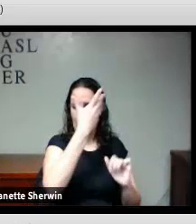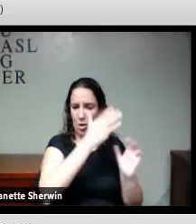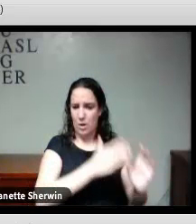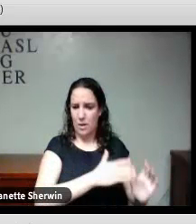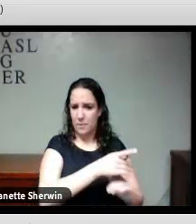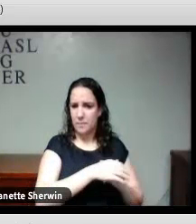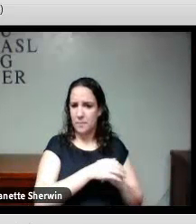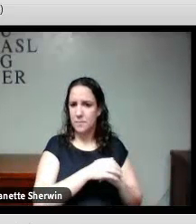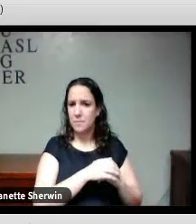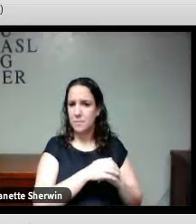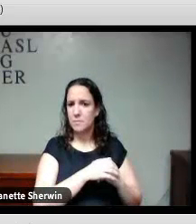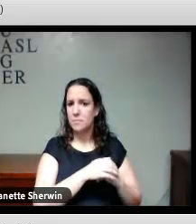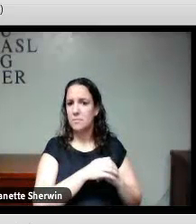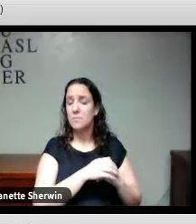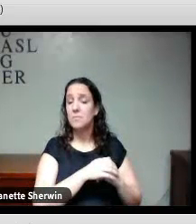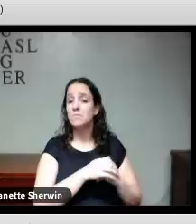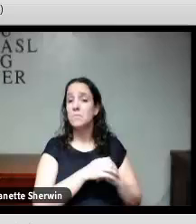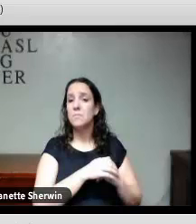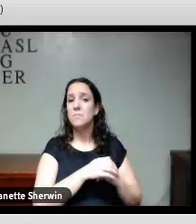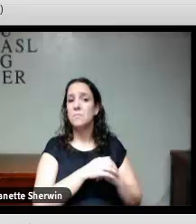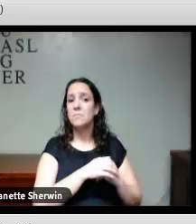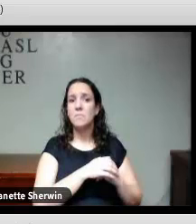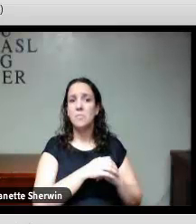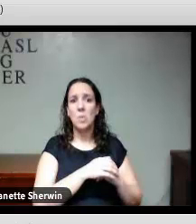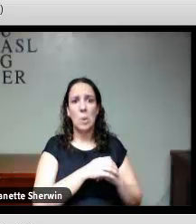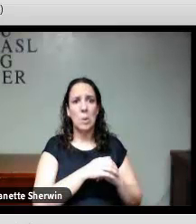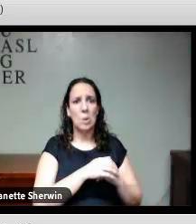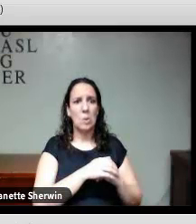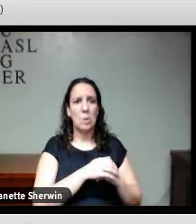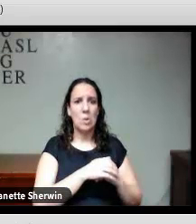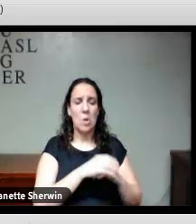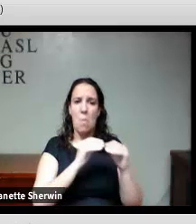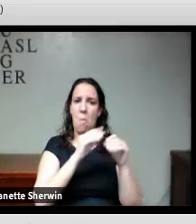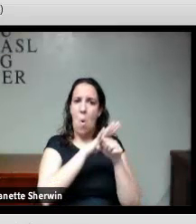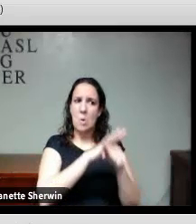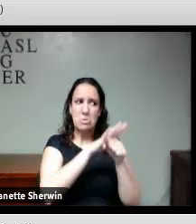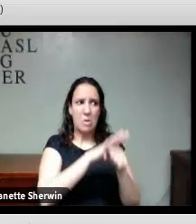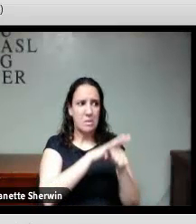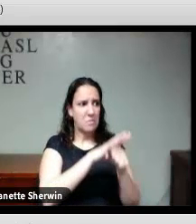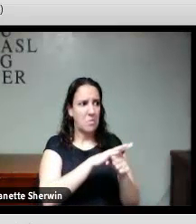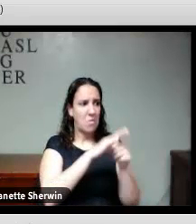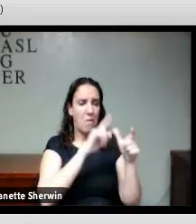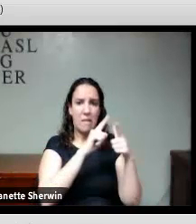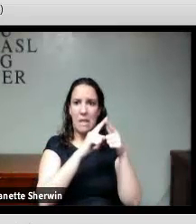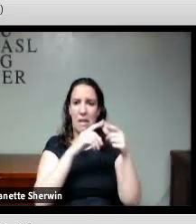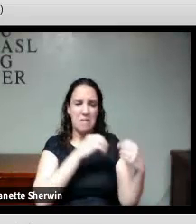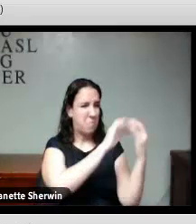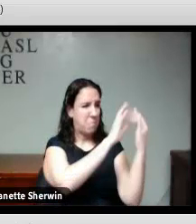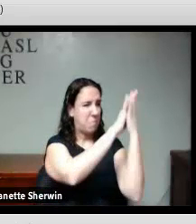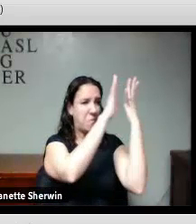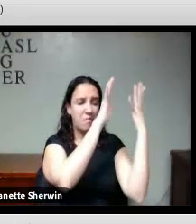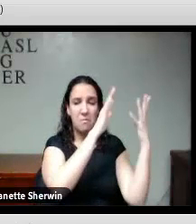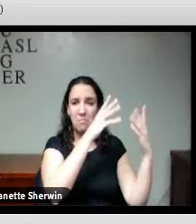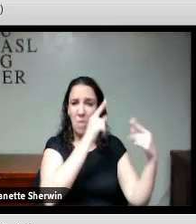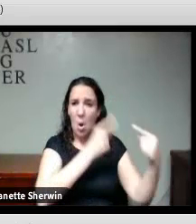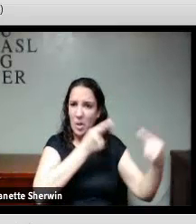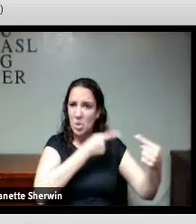Doreen and Iman said tensions increase and an argument may arise. Absolutely. Because you can feel it, can't